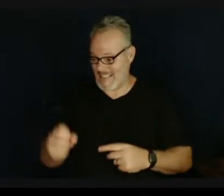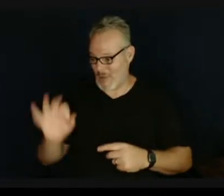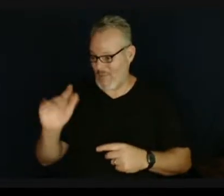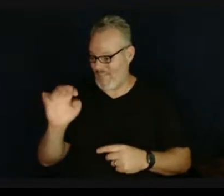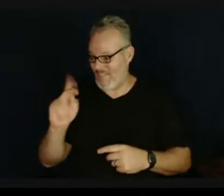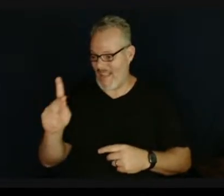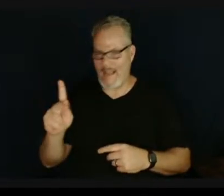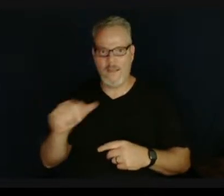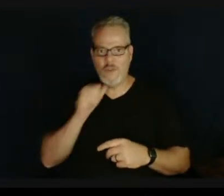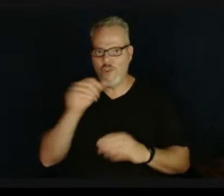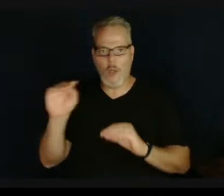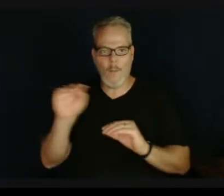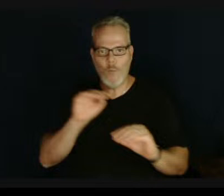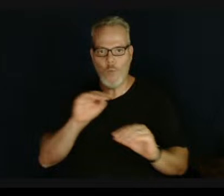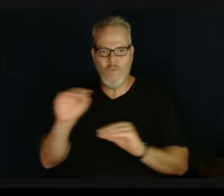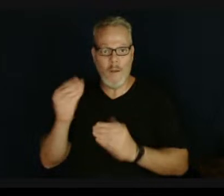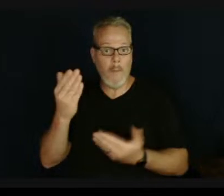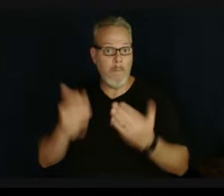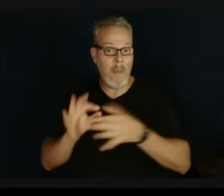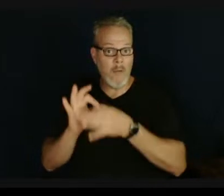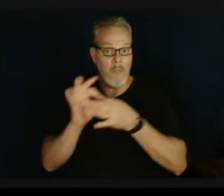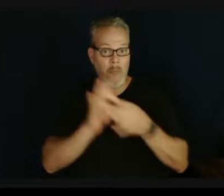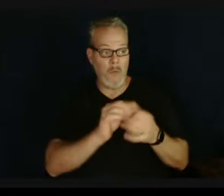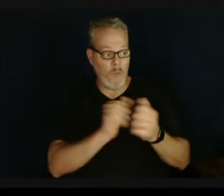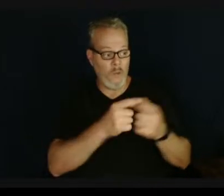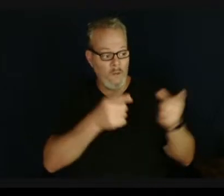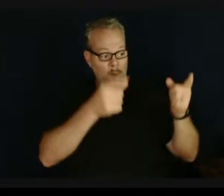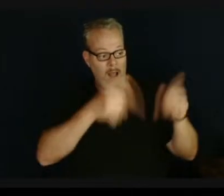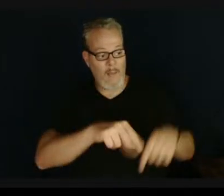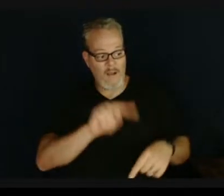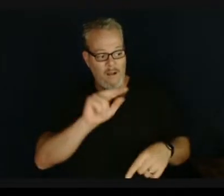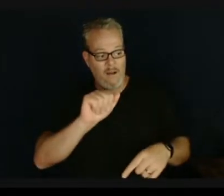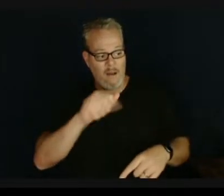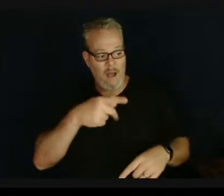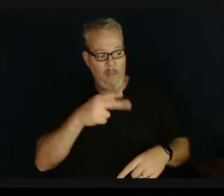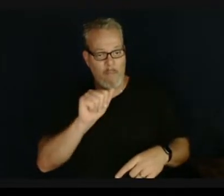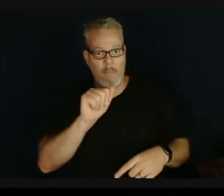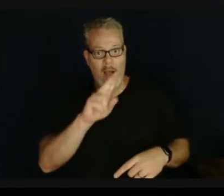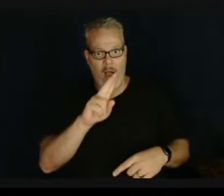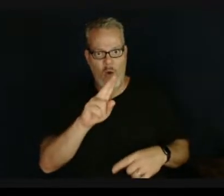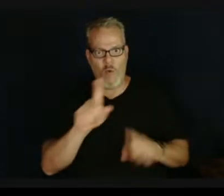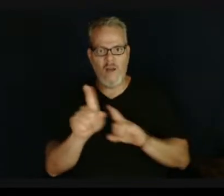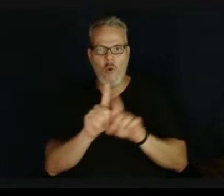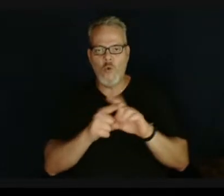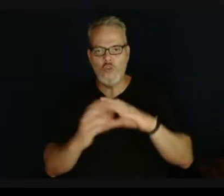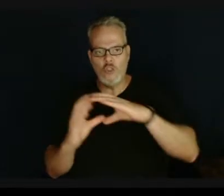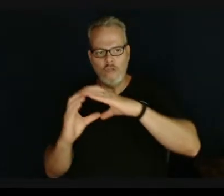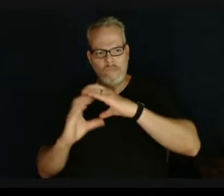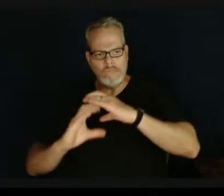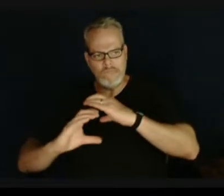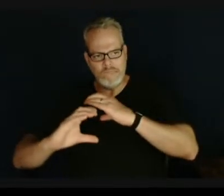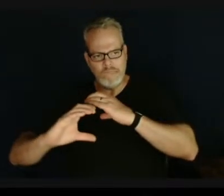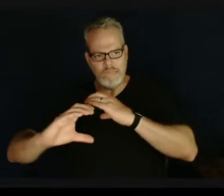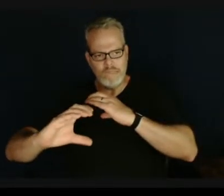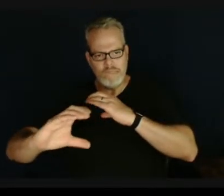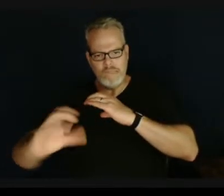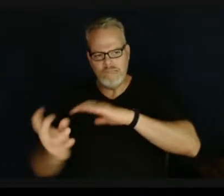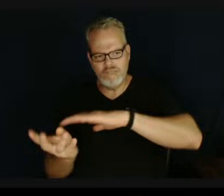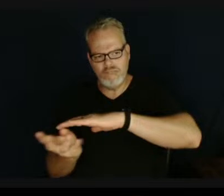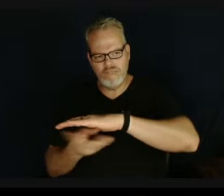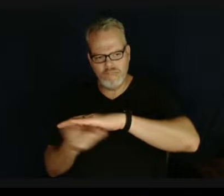because of it was able to erupt at Nepal and it's recharging. And the pipeline into the summit is stable and things are balanced that